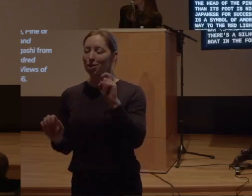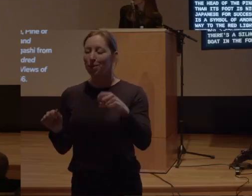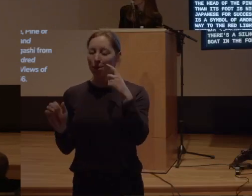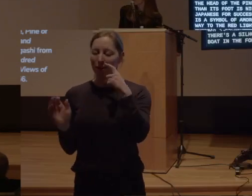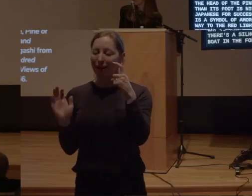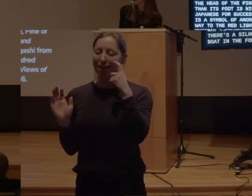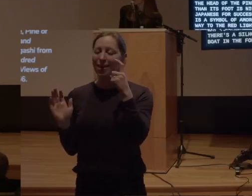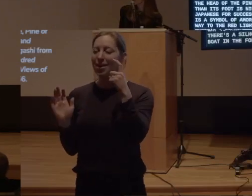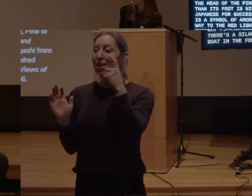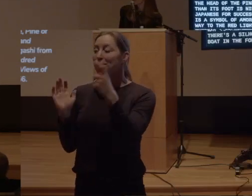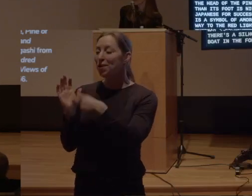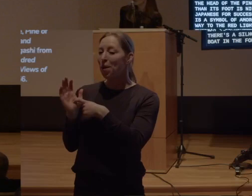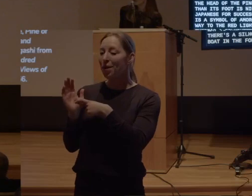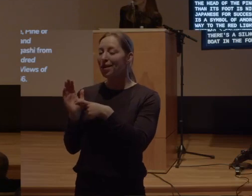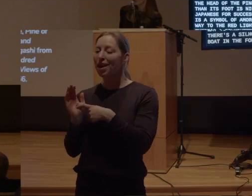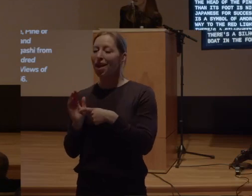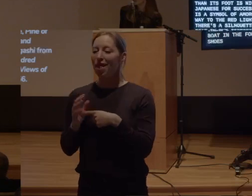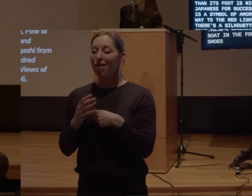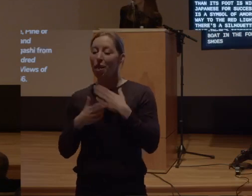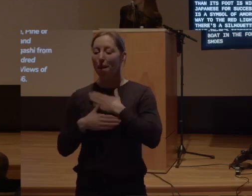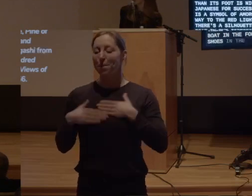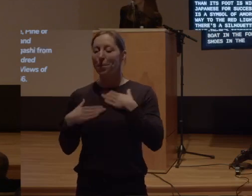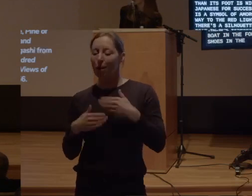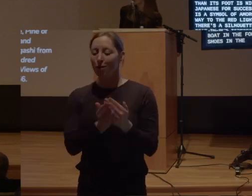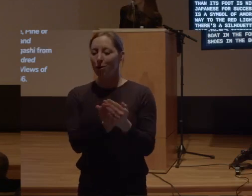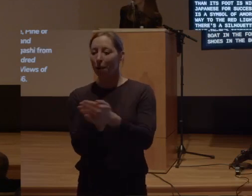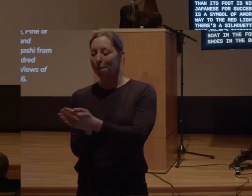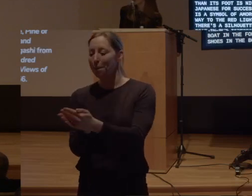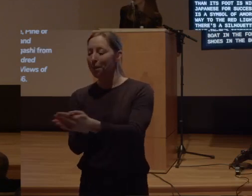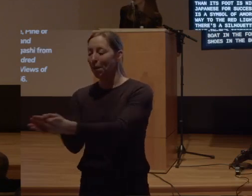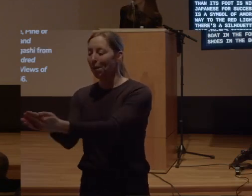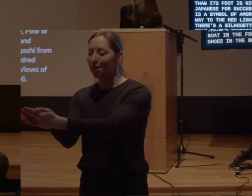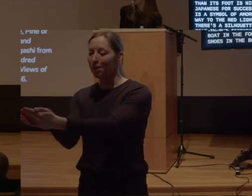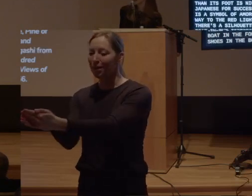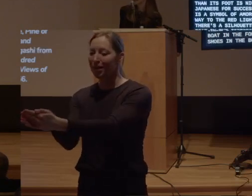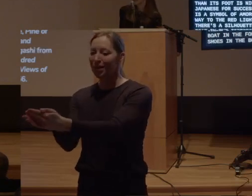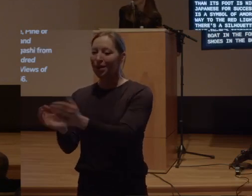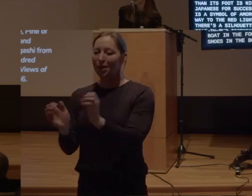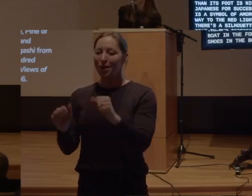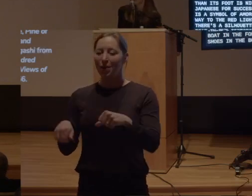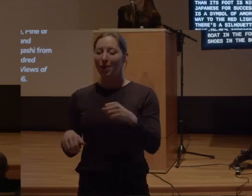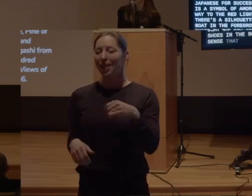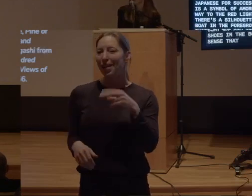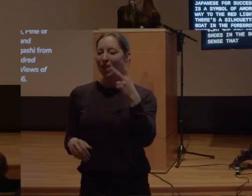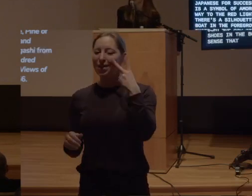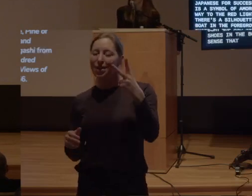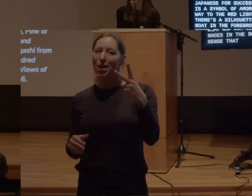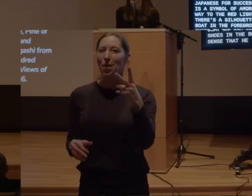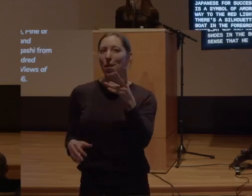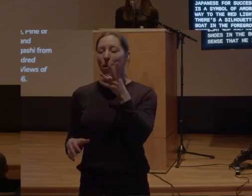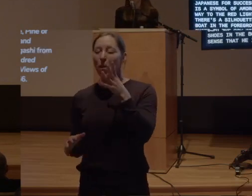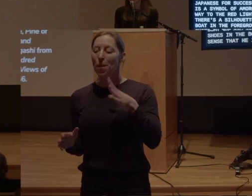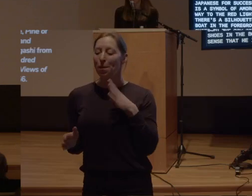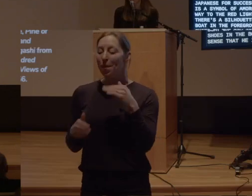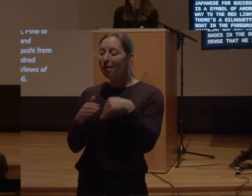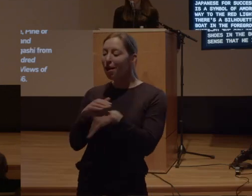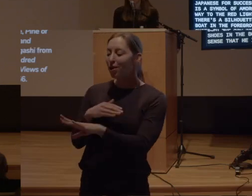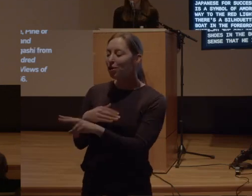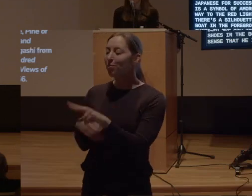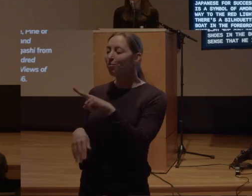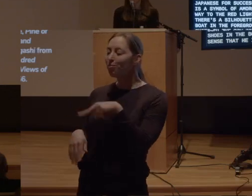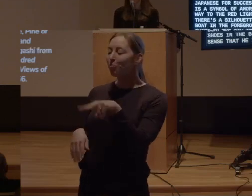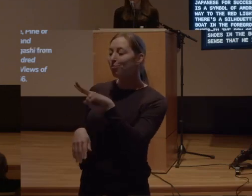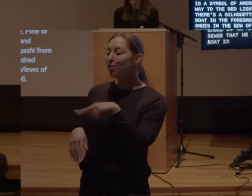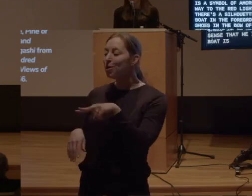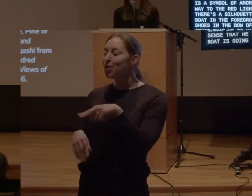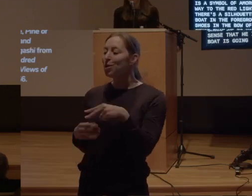and also two pairs of shoes in the bow of the boat. So we can get some sense that Hiroshige is making a point about where this boat